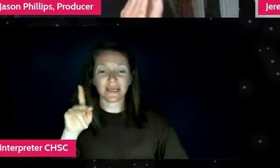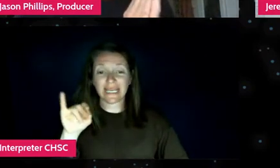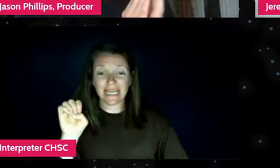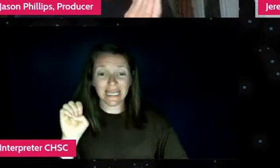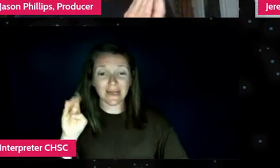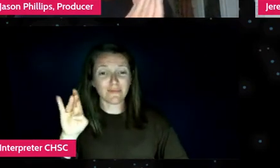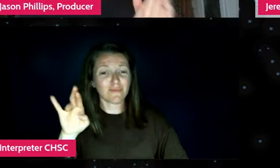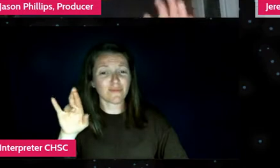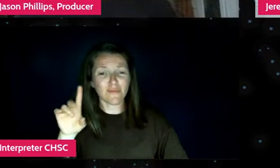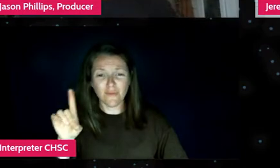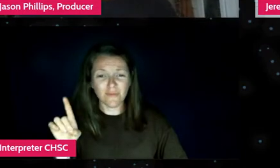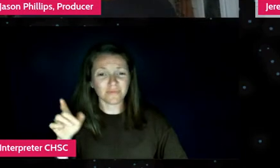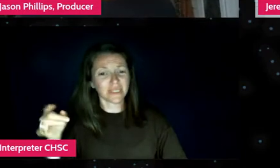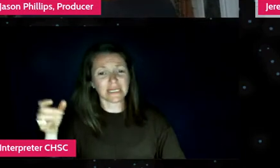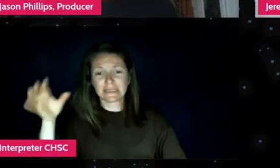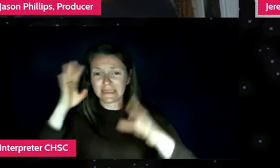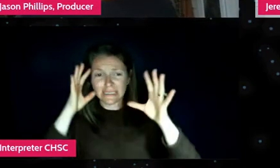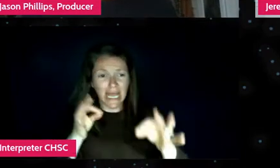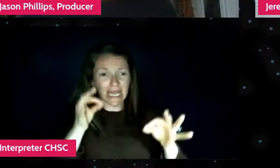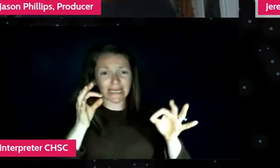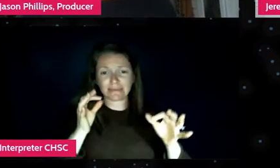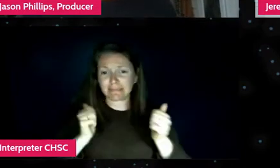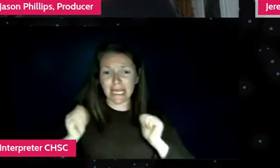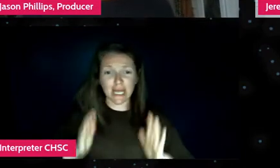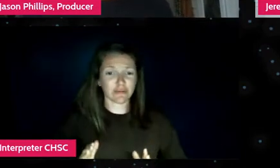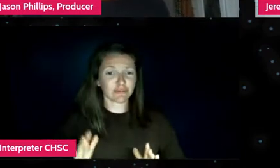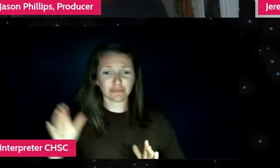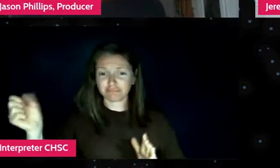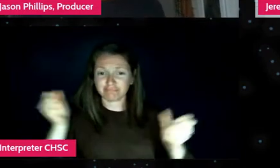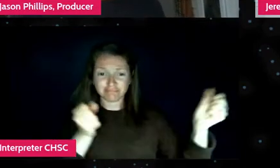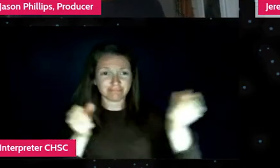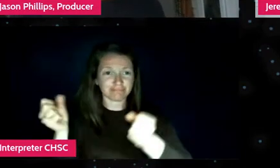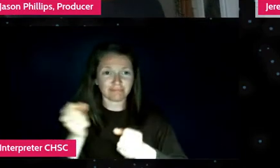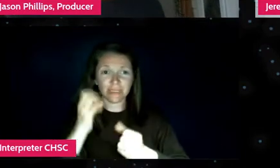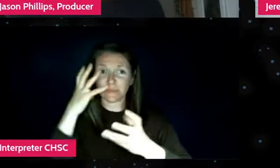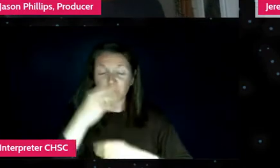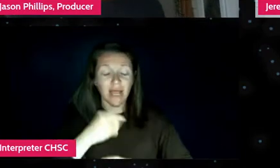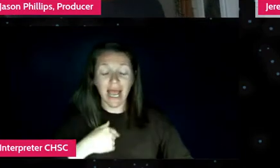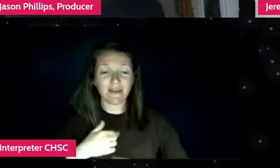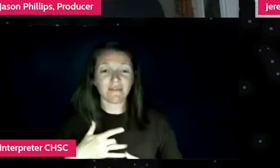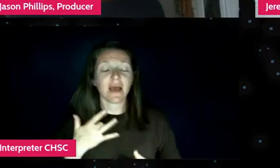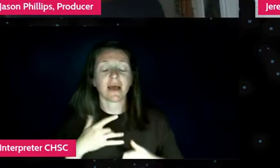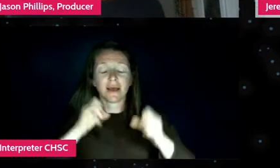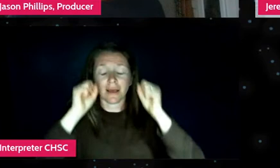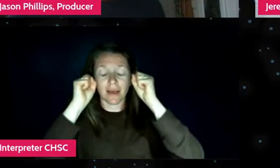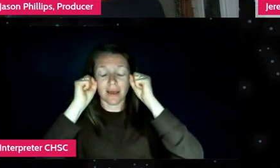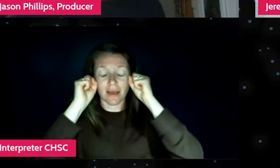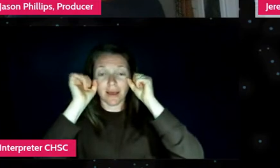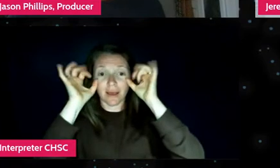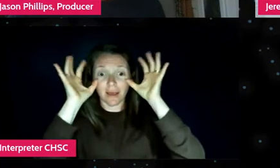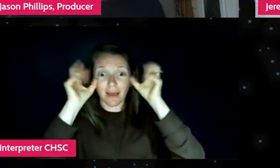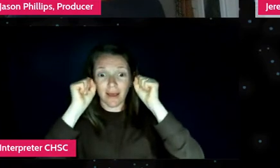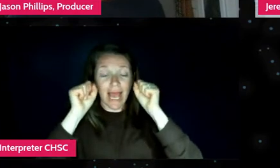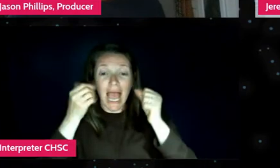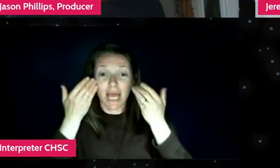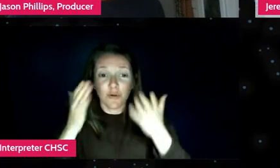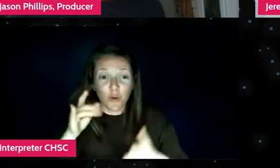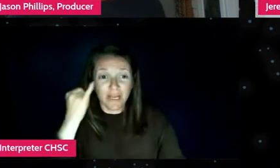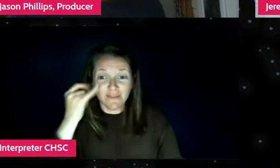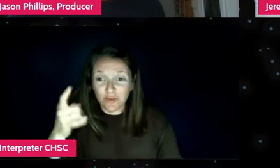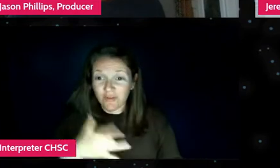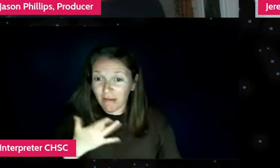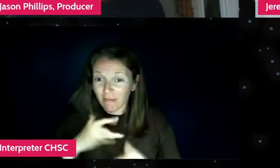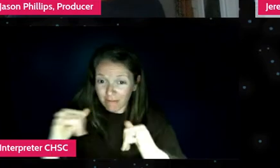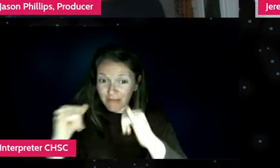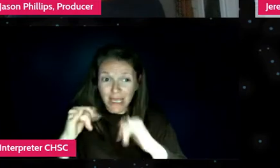Tracy Twinkie Bird, she went and cast this beautiful piece. It's like, I was amazed. So I don't know how you guys feel, but I sat there and I